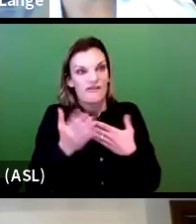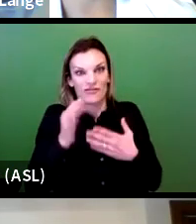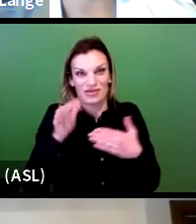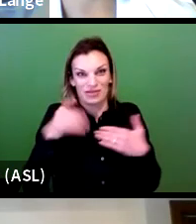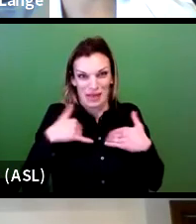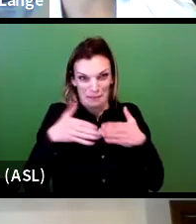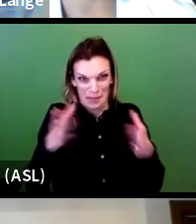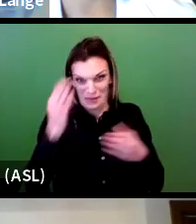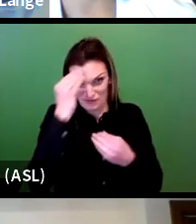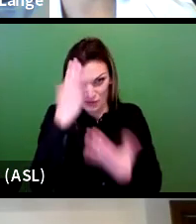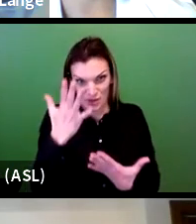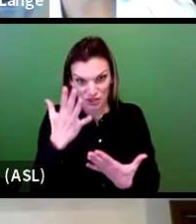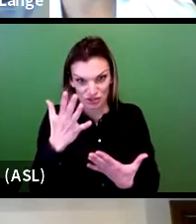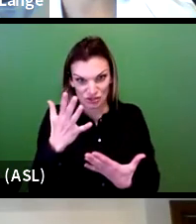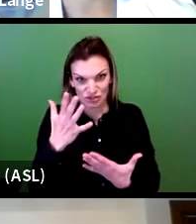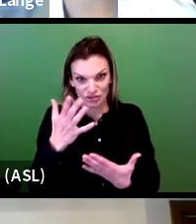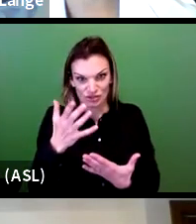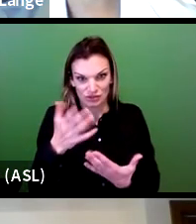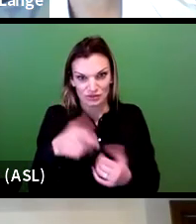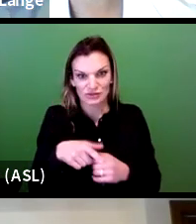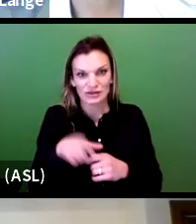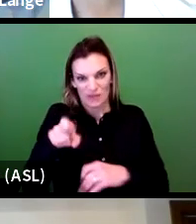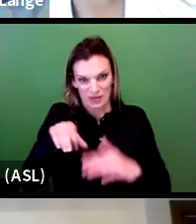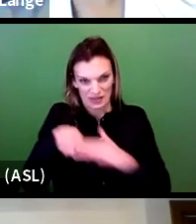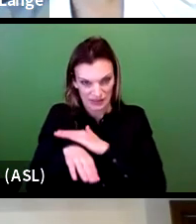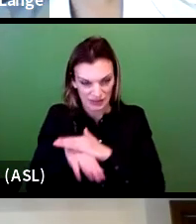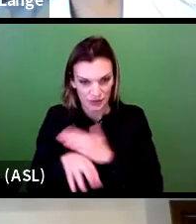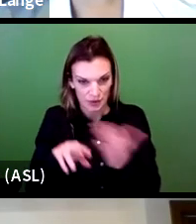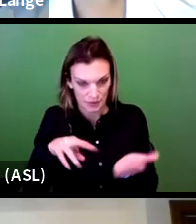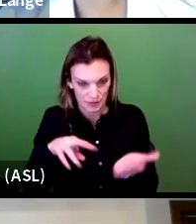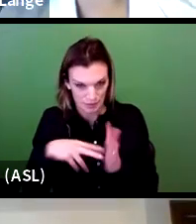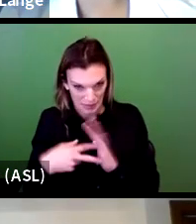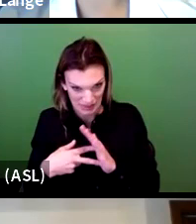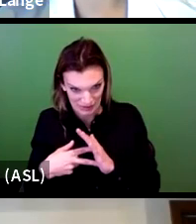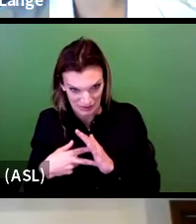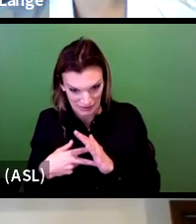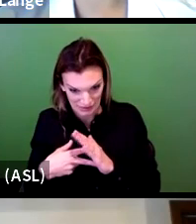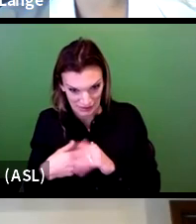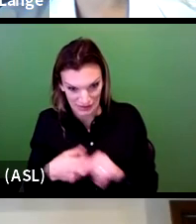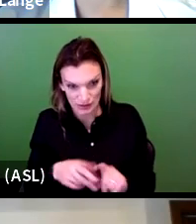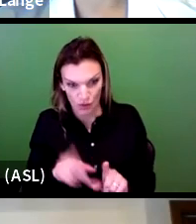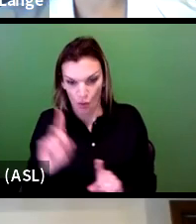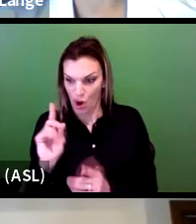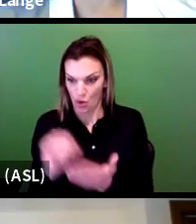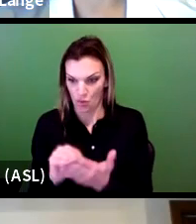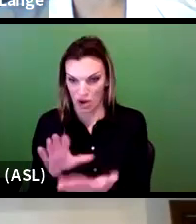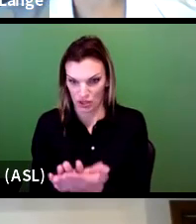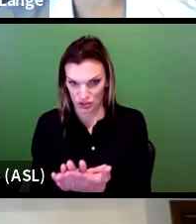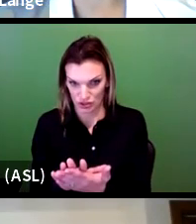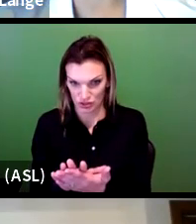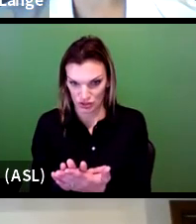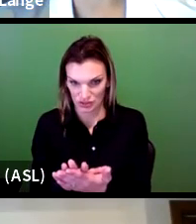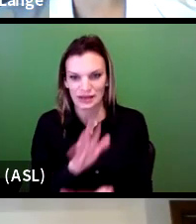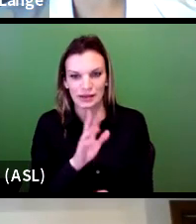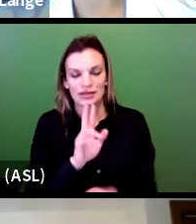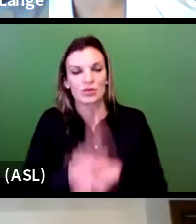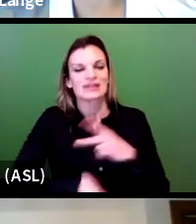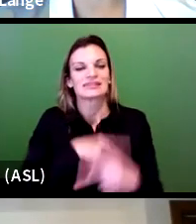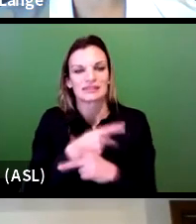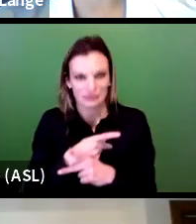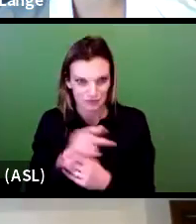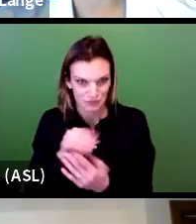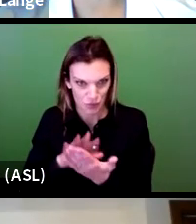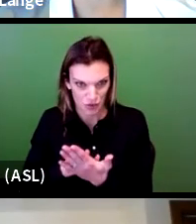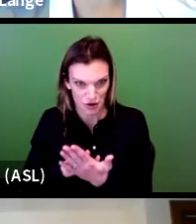exists, it should be accessible. In other words, it's not location of the records, it's the character of the record. So that